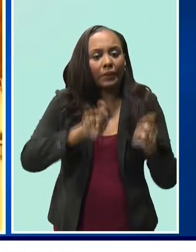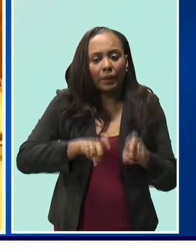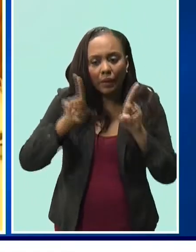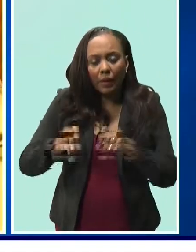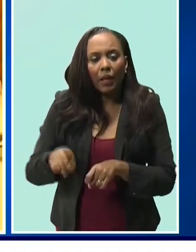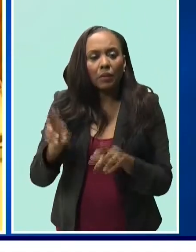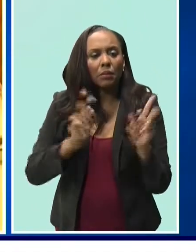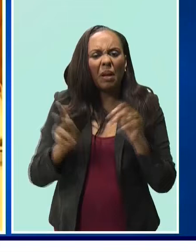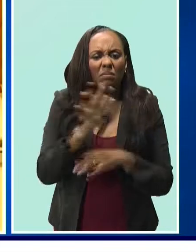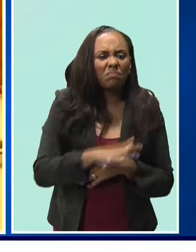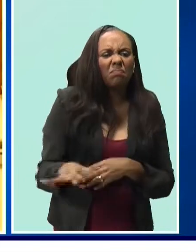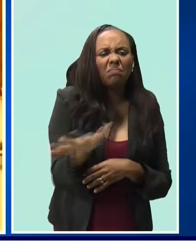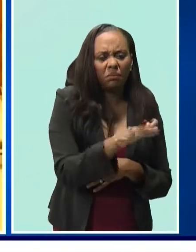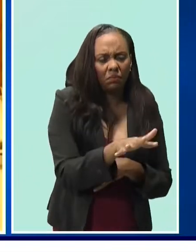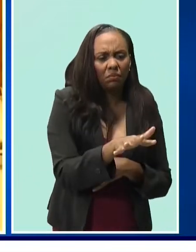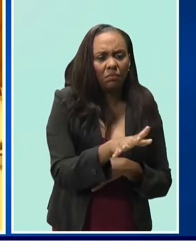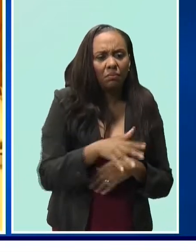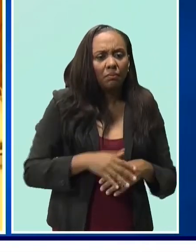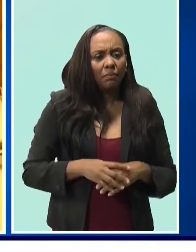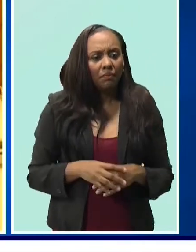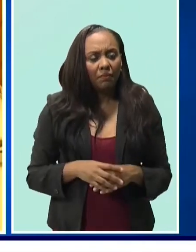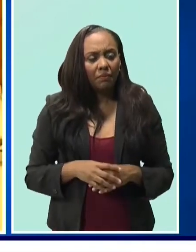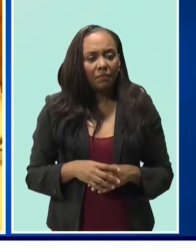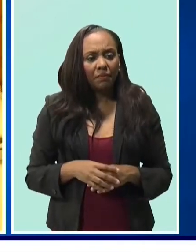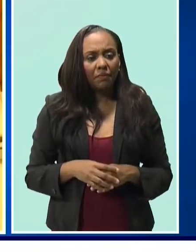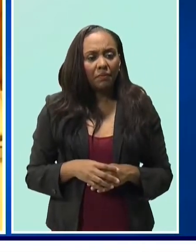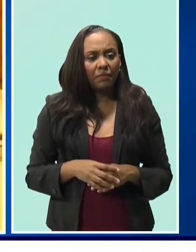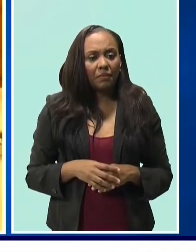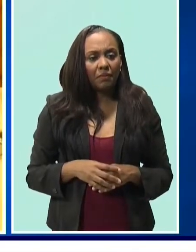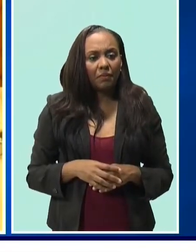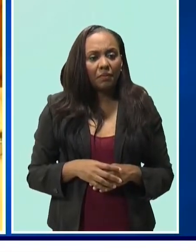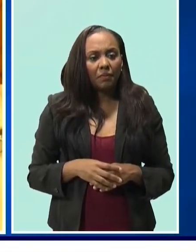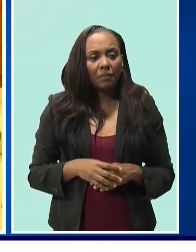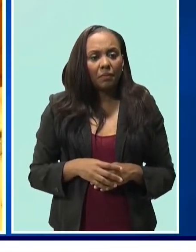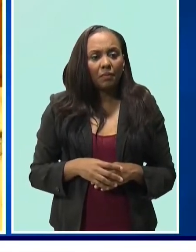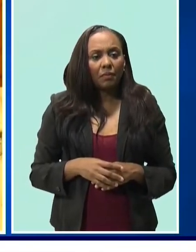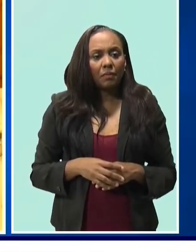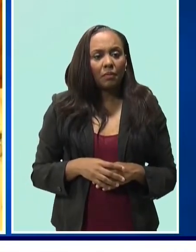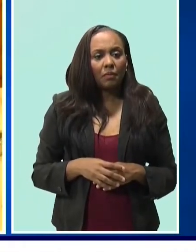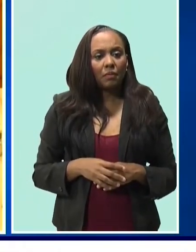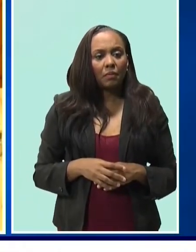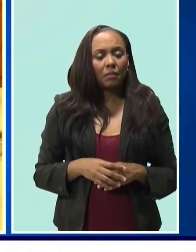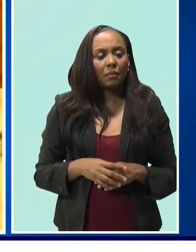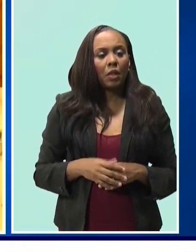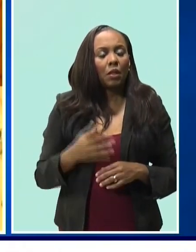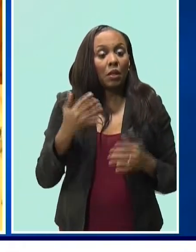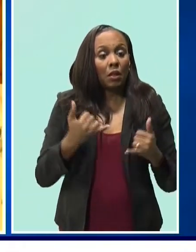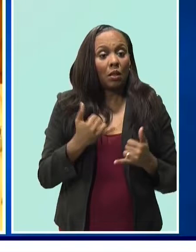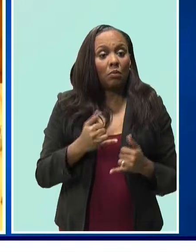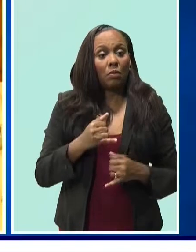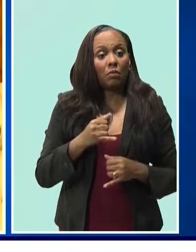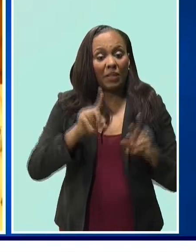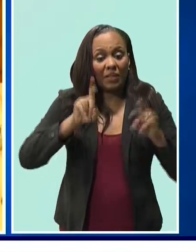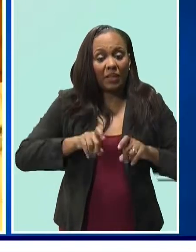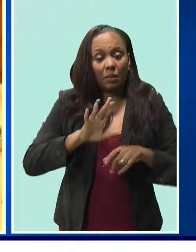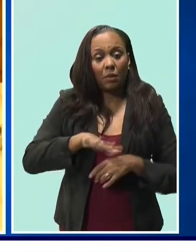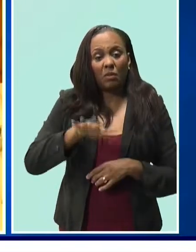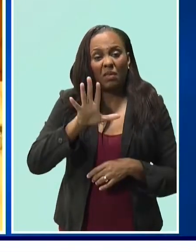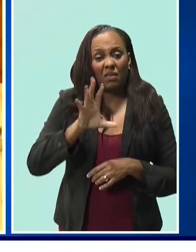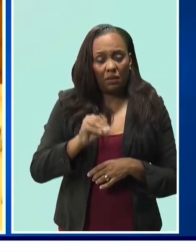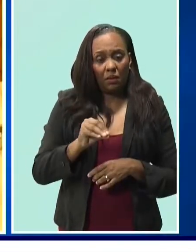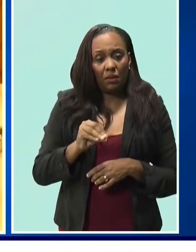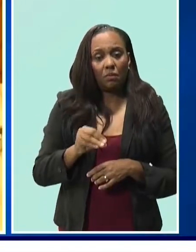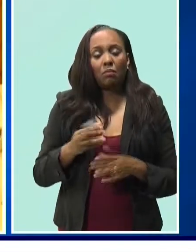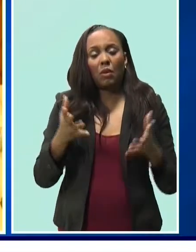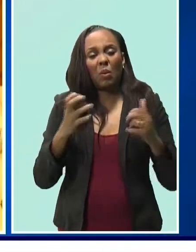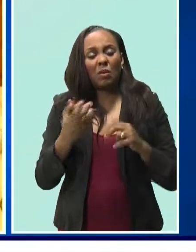the population in general. And we hope to go from about 50 tests a day to scale up to